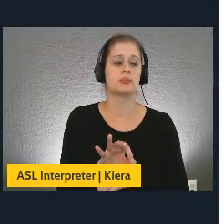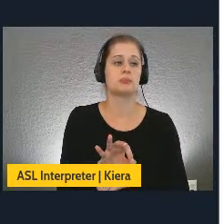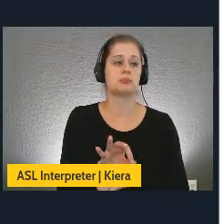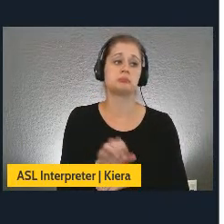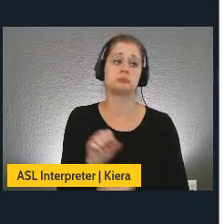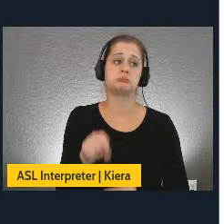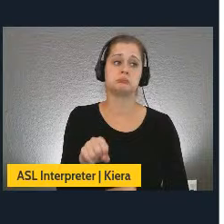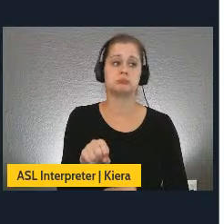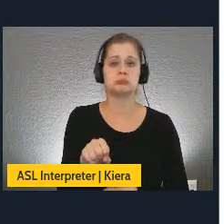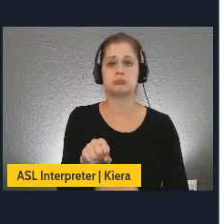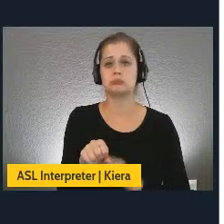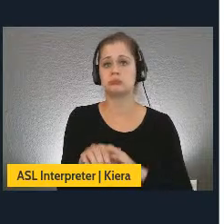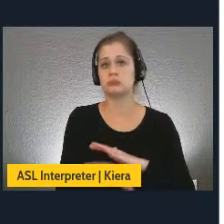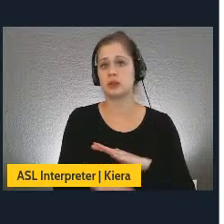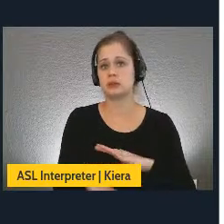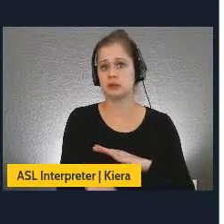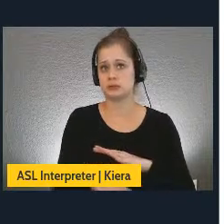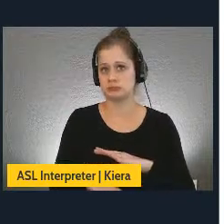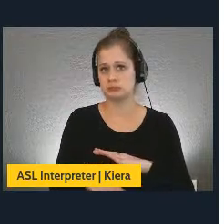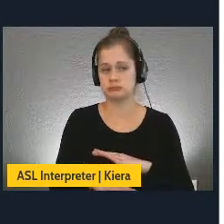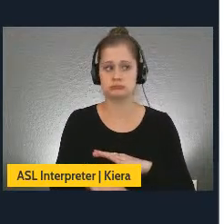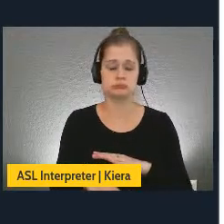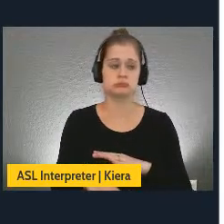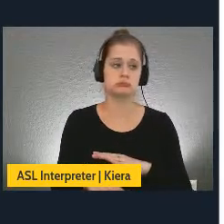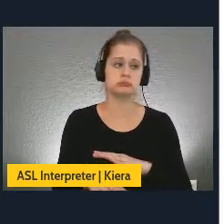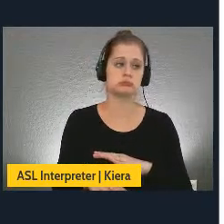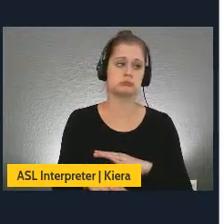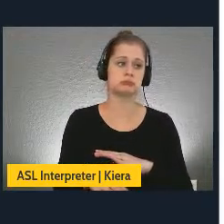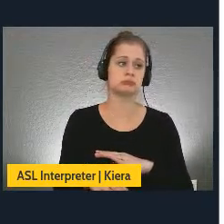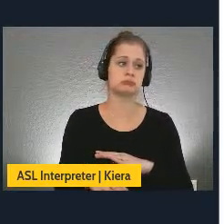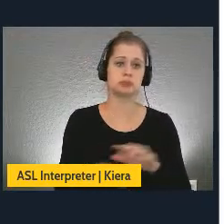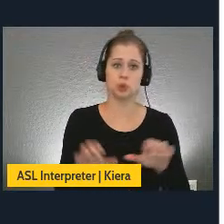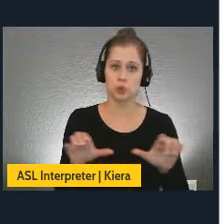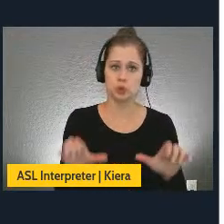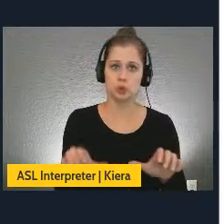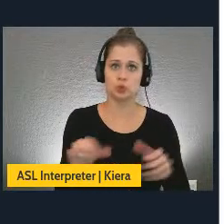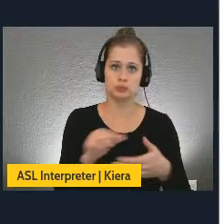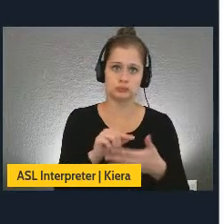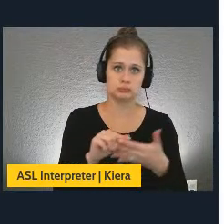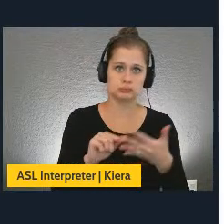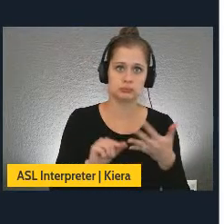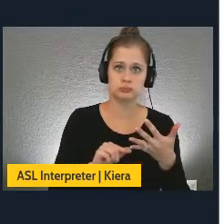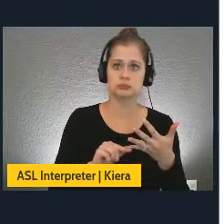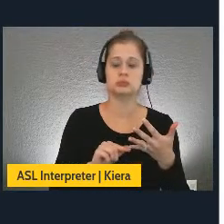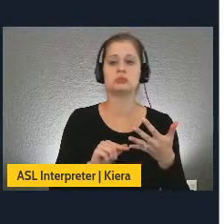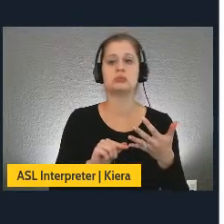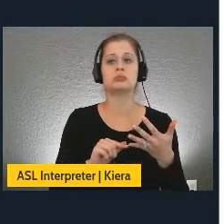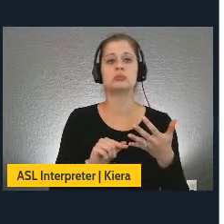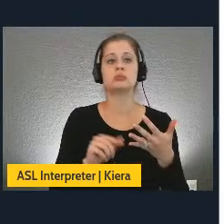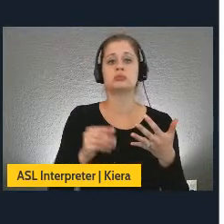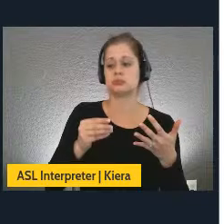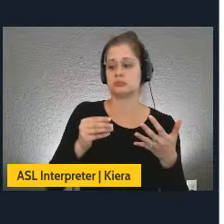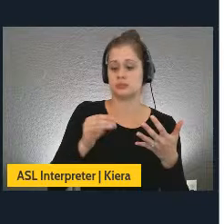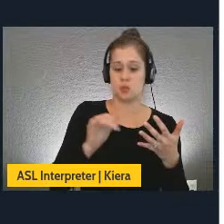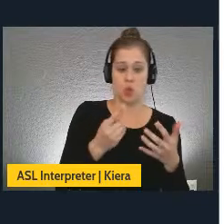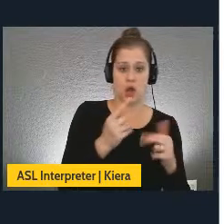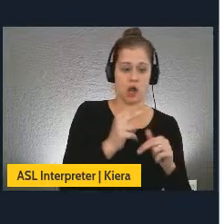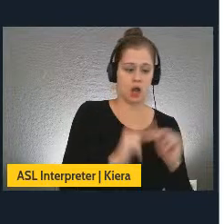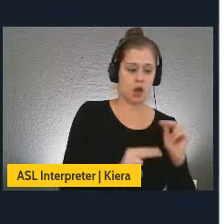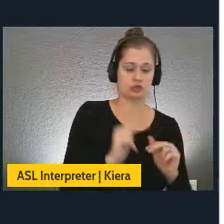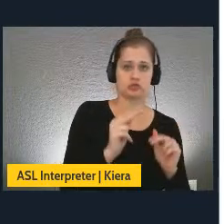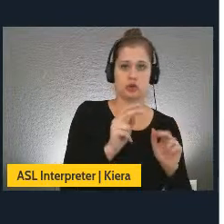yeah, basically dynamically do things with them. And you can pass a construct to another construct and have